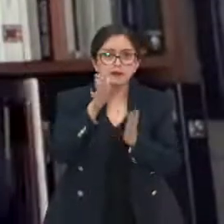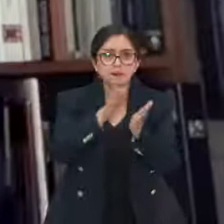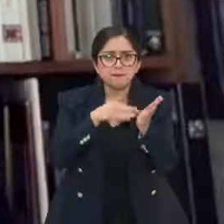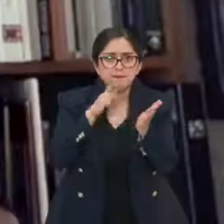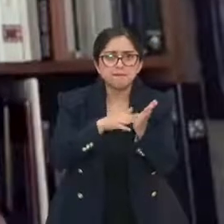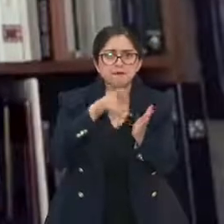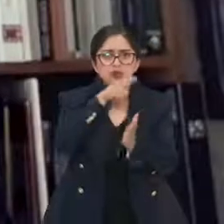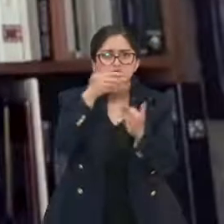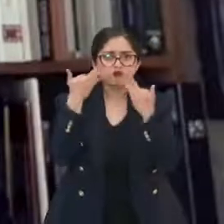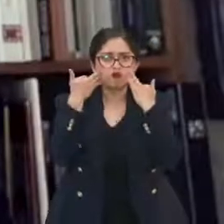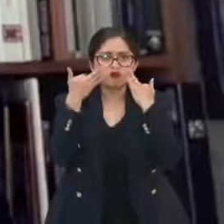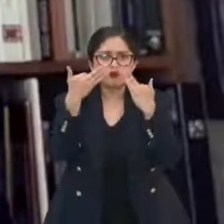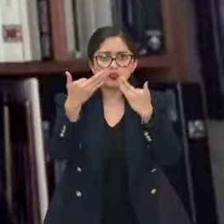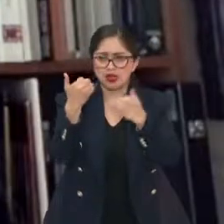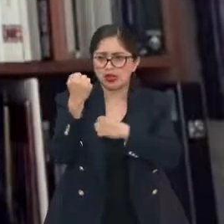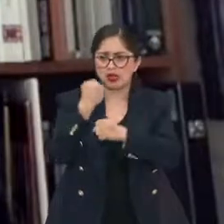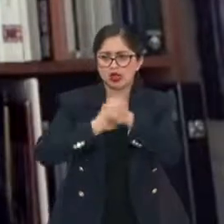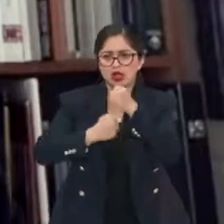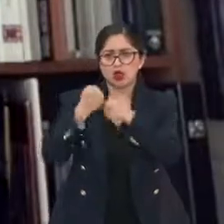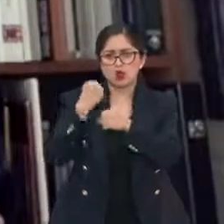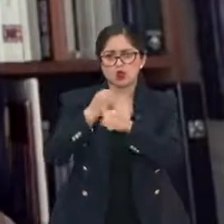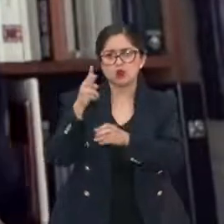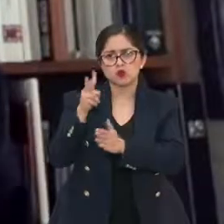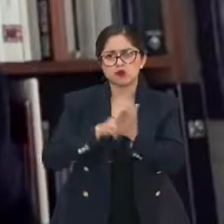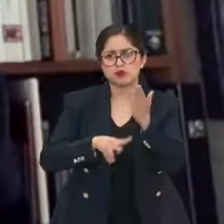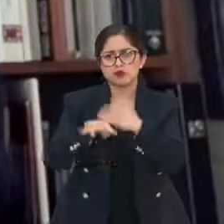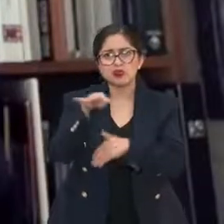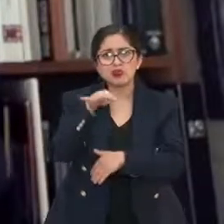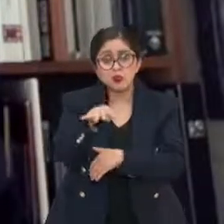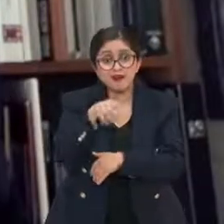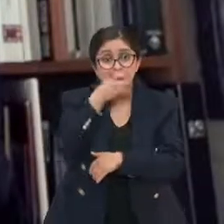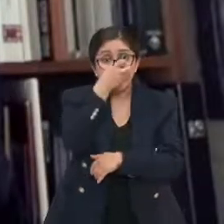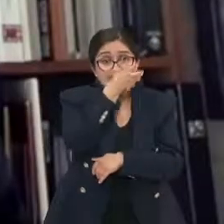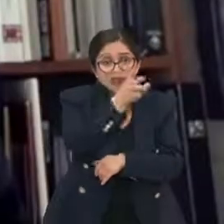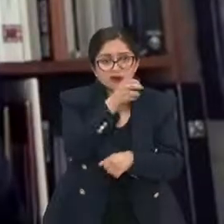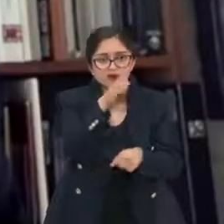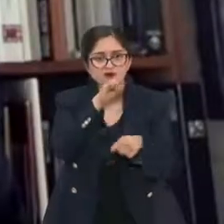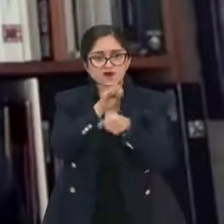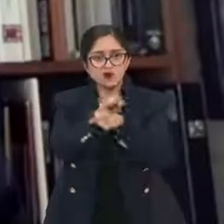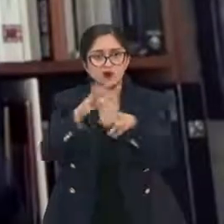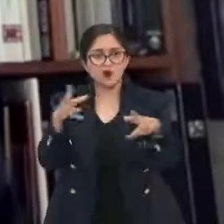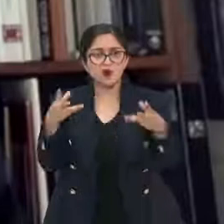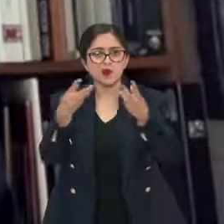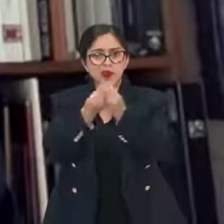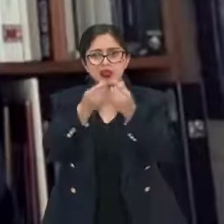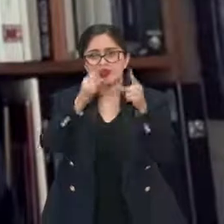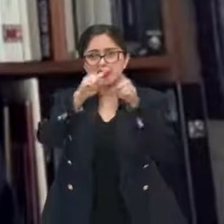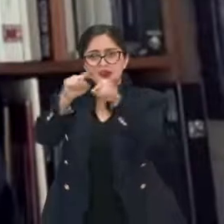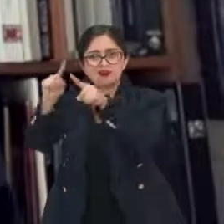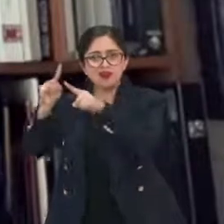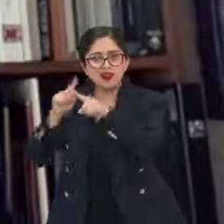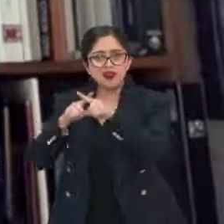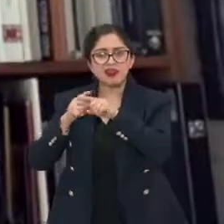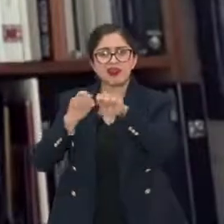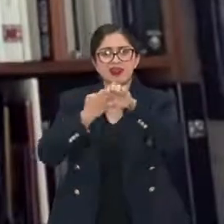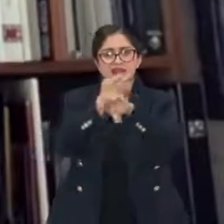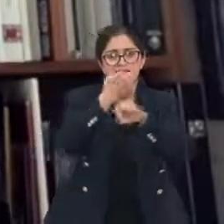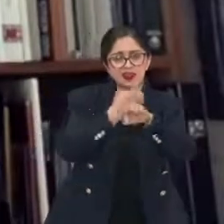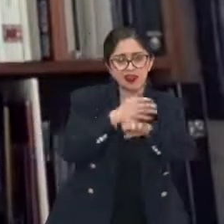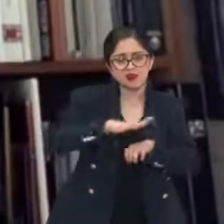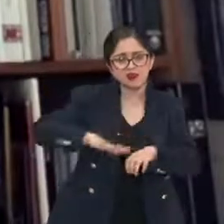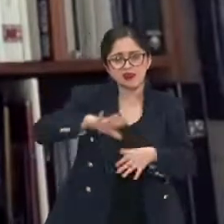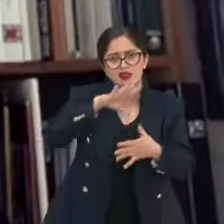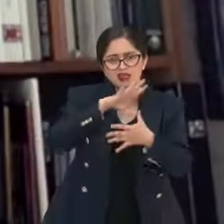the European Union, in a document that was publicized in 2019, back up the report